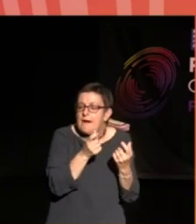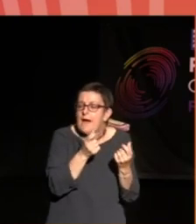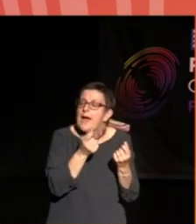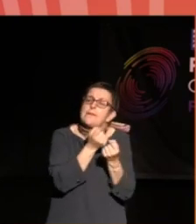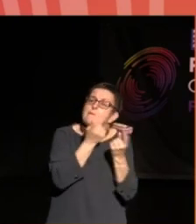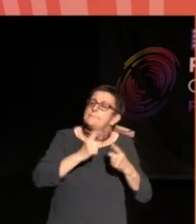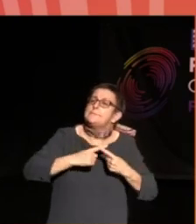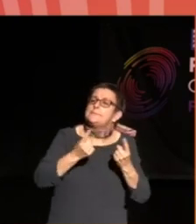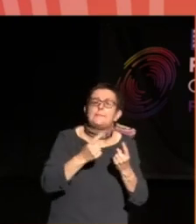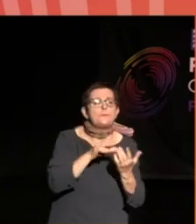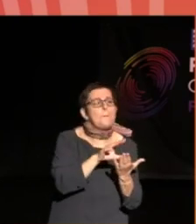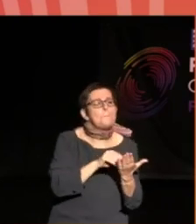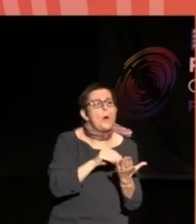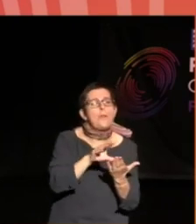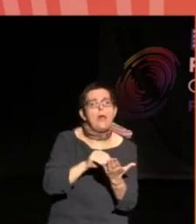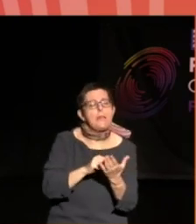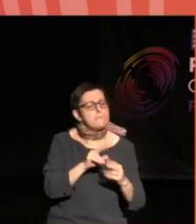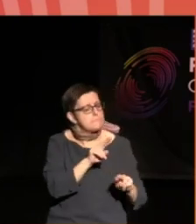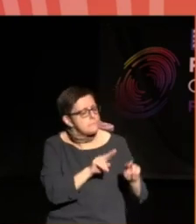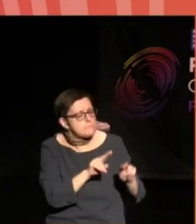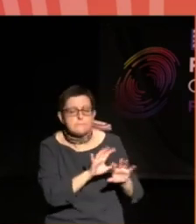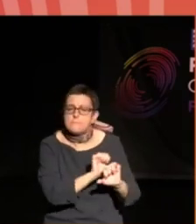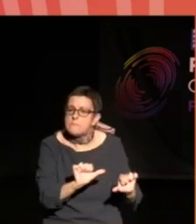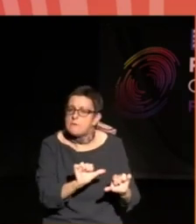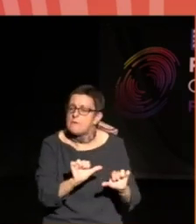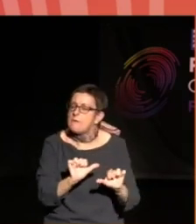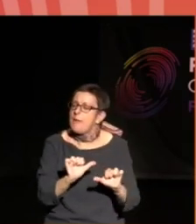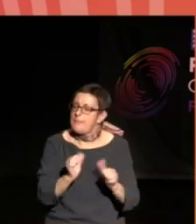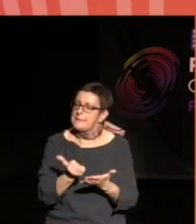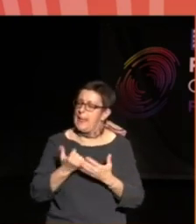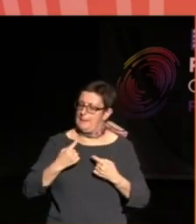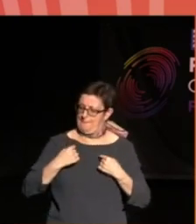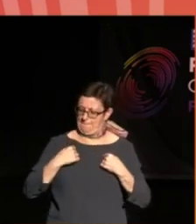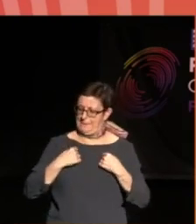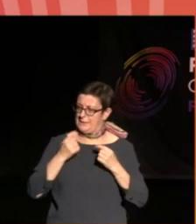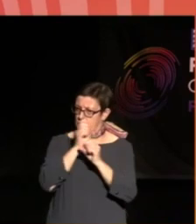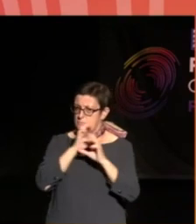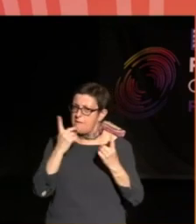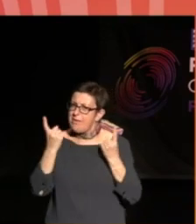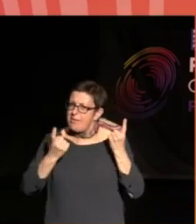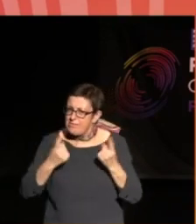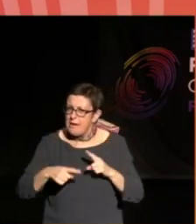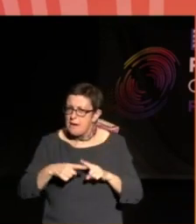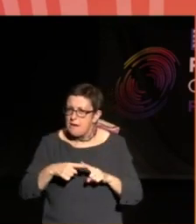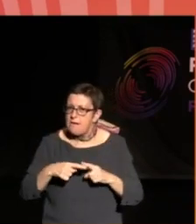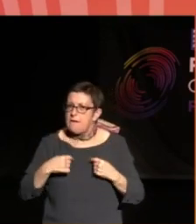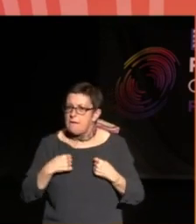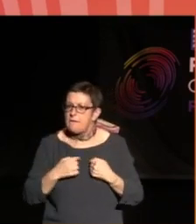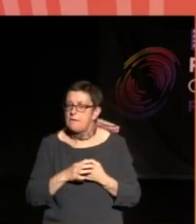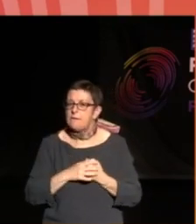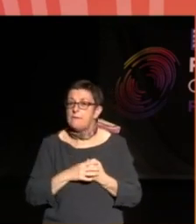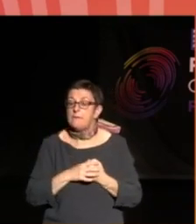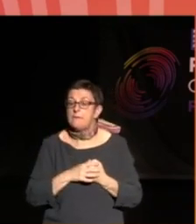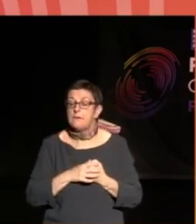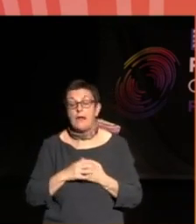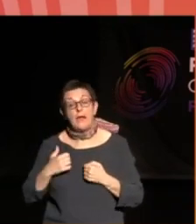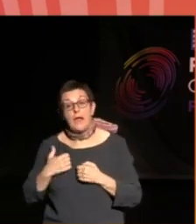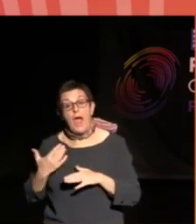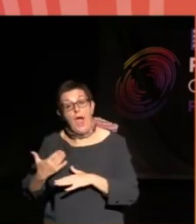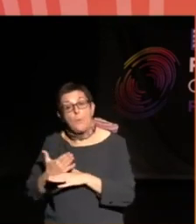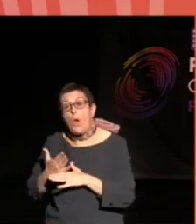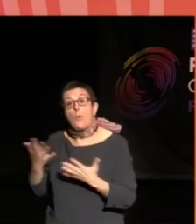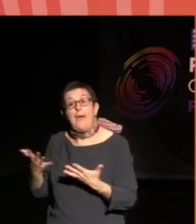models. I think that's what really helps me. And when I think about just on a smaller level, I work for Contact